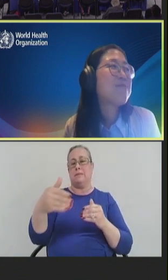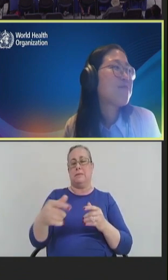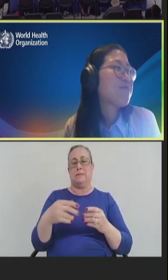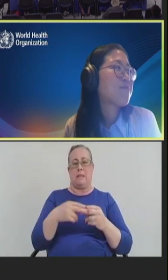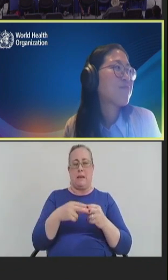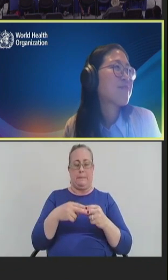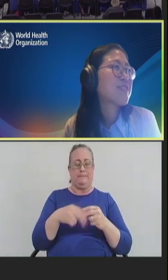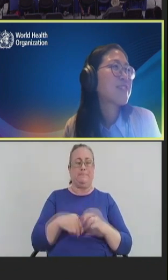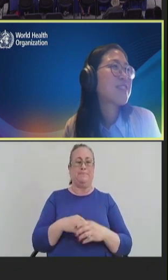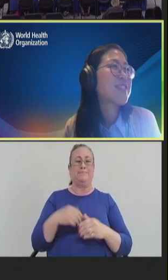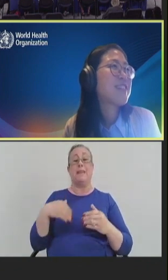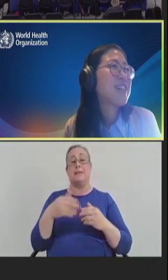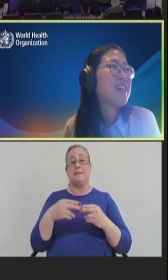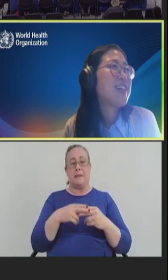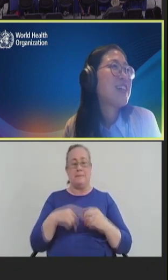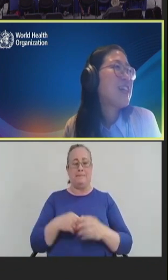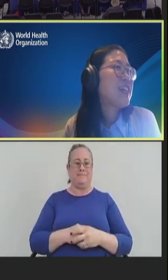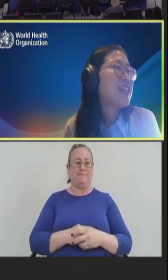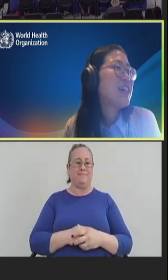slide.